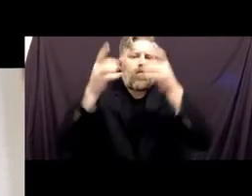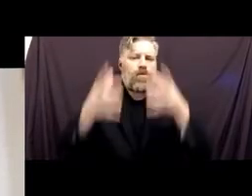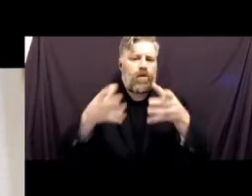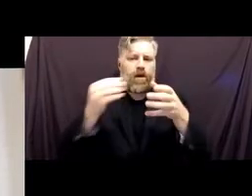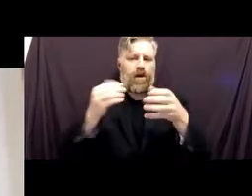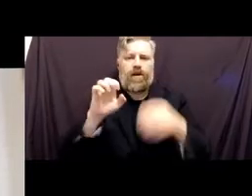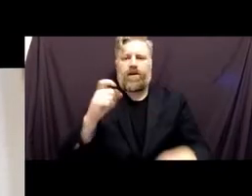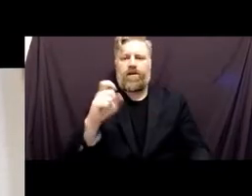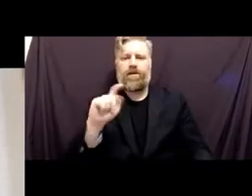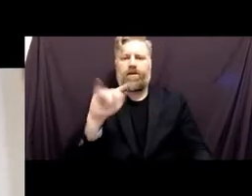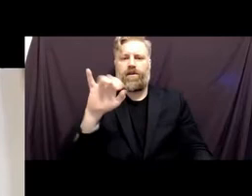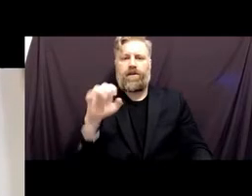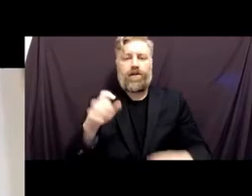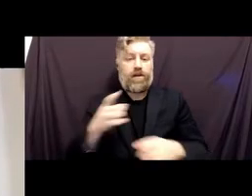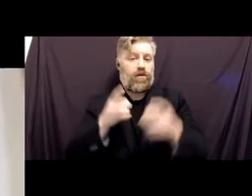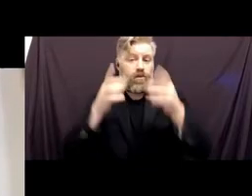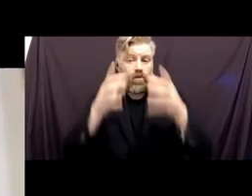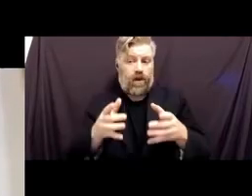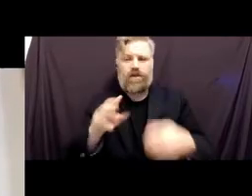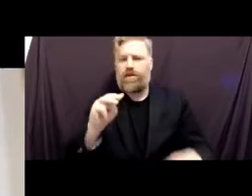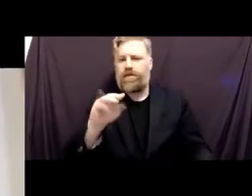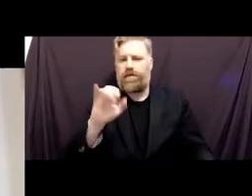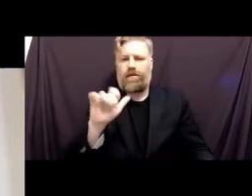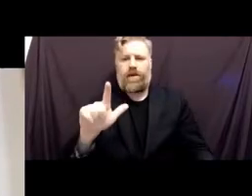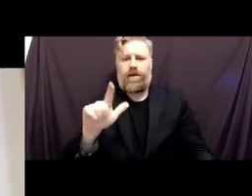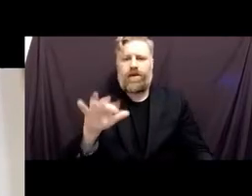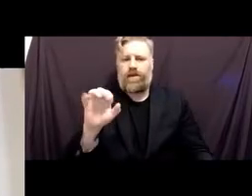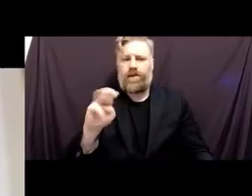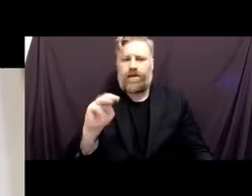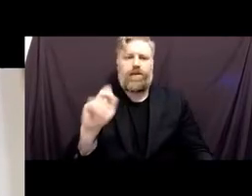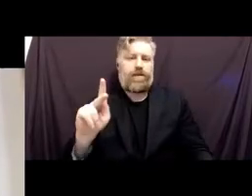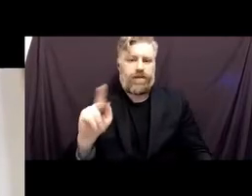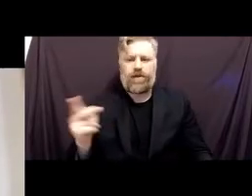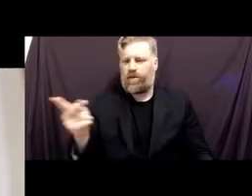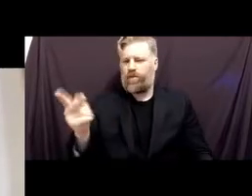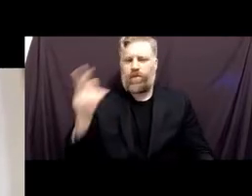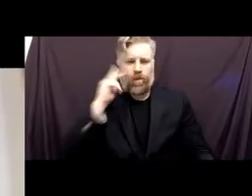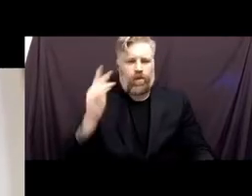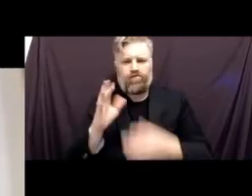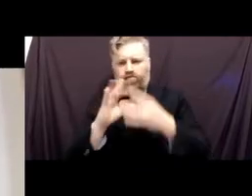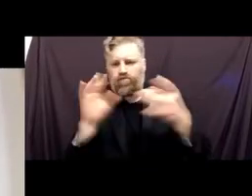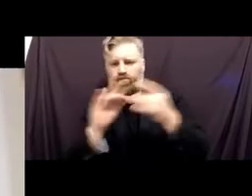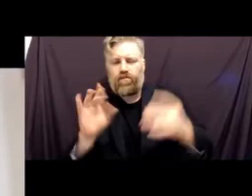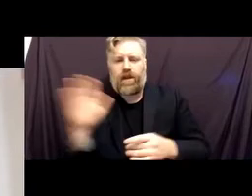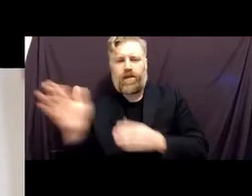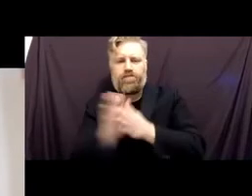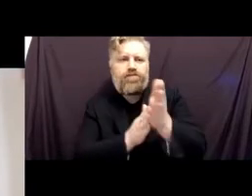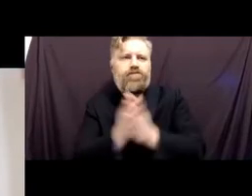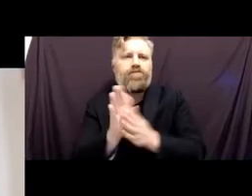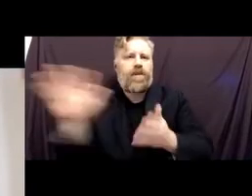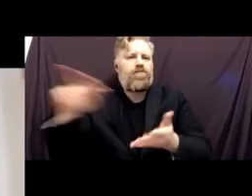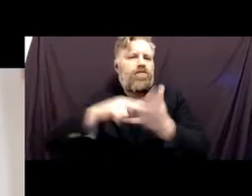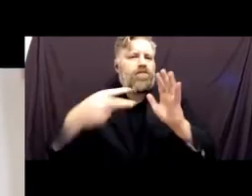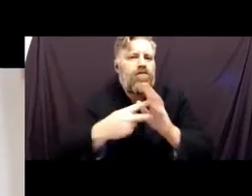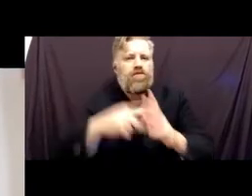Zero Project, Mr. Michael Fembek. They'll both be here to share their passion and purpose about their vision for a world